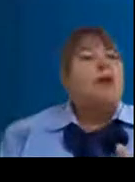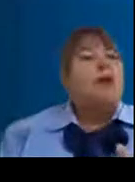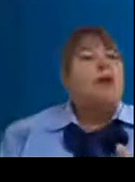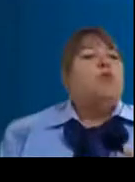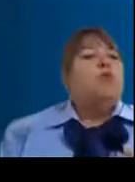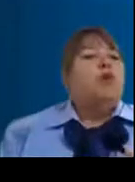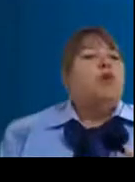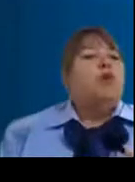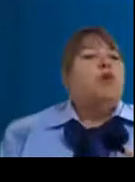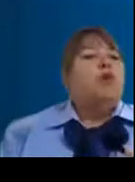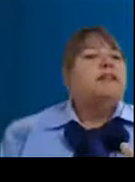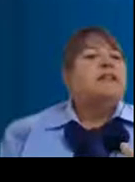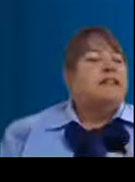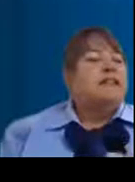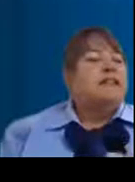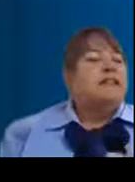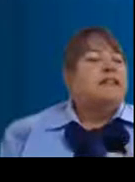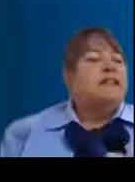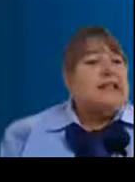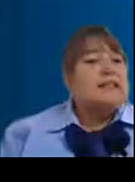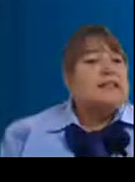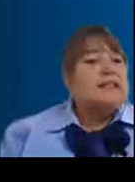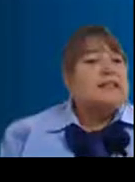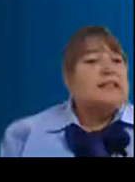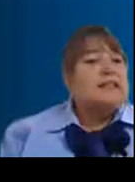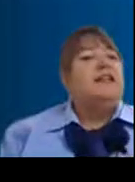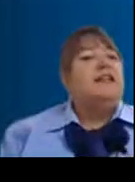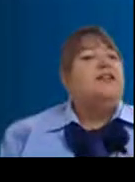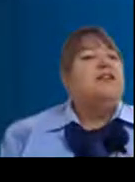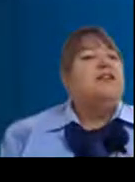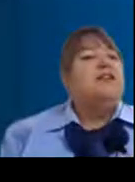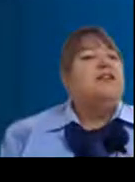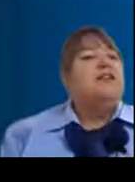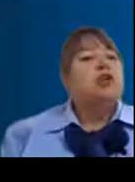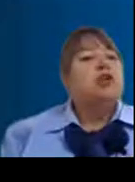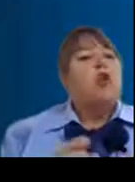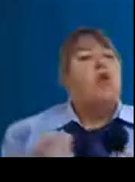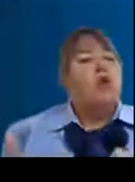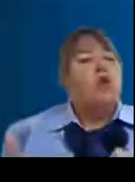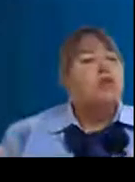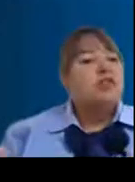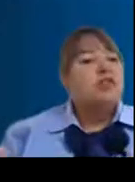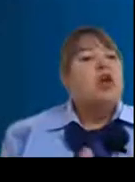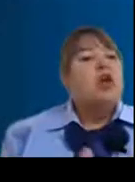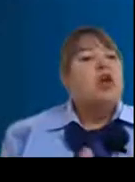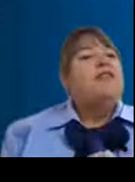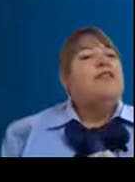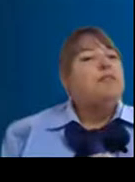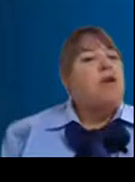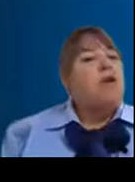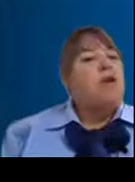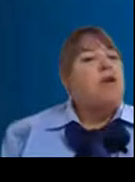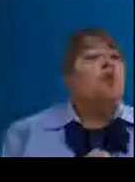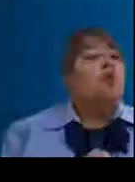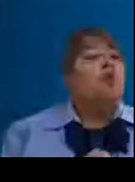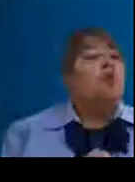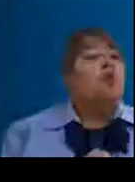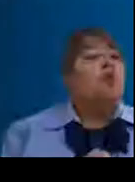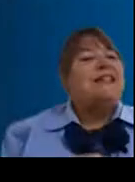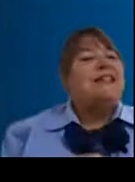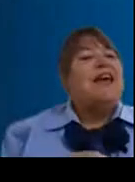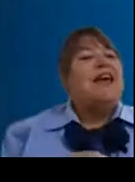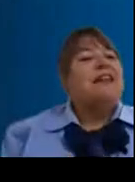income. We will then deduct less his expenses. That will then give us a profit or a loss. That profit will